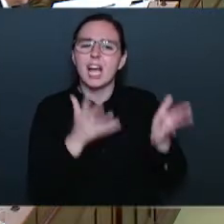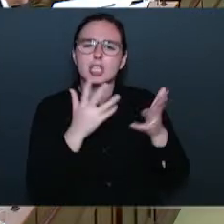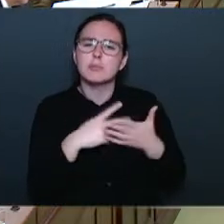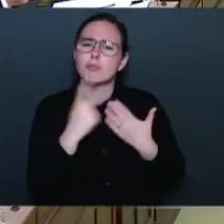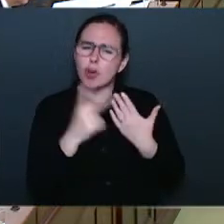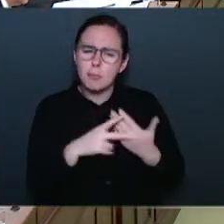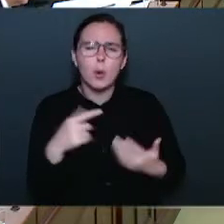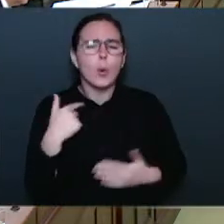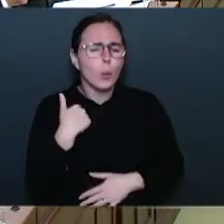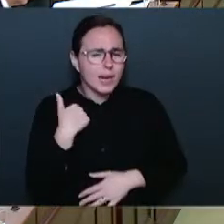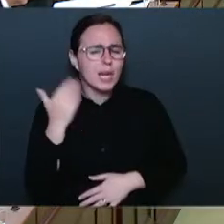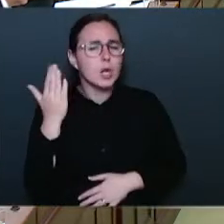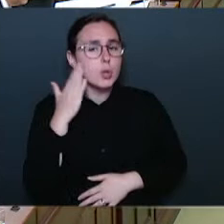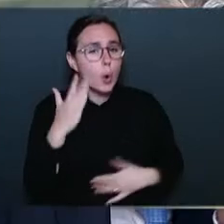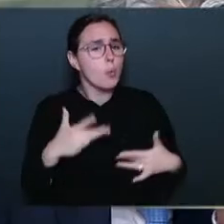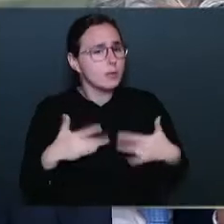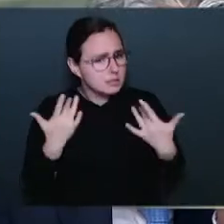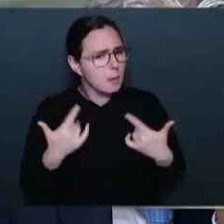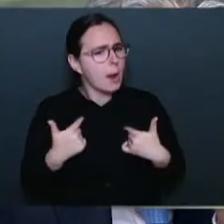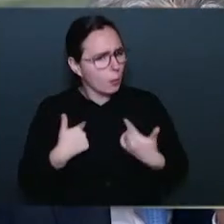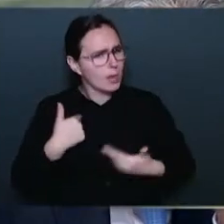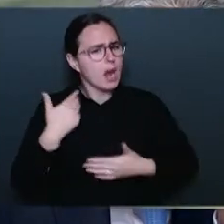for Edmonton Castle Downs